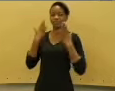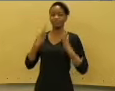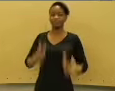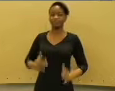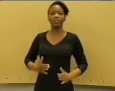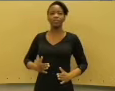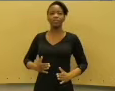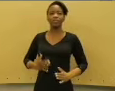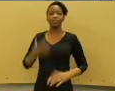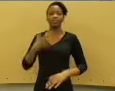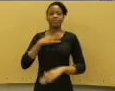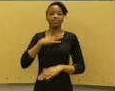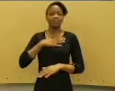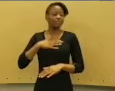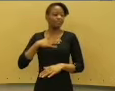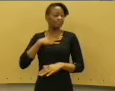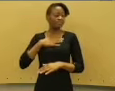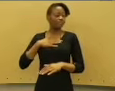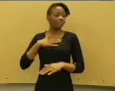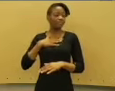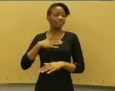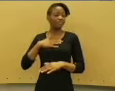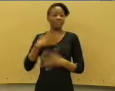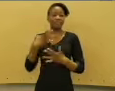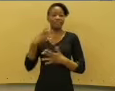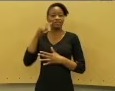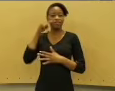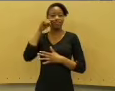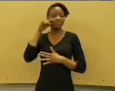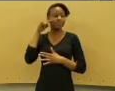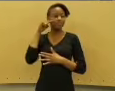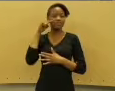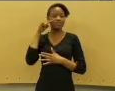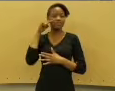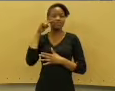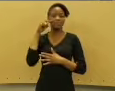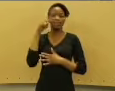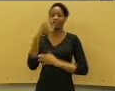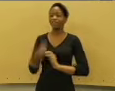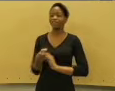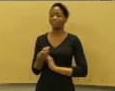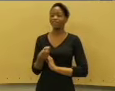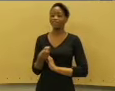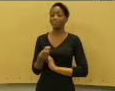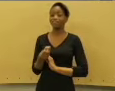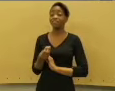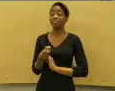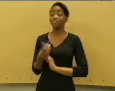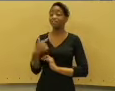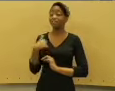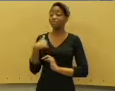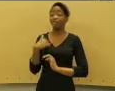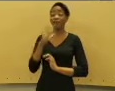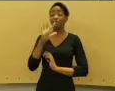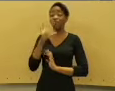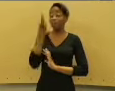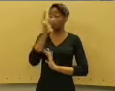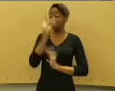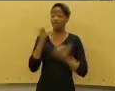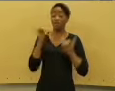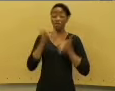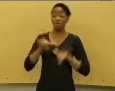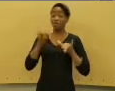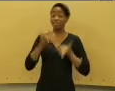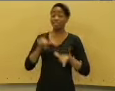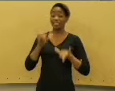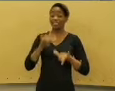diarrhea. I'm having my periods with my diarrhea. I'm sitting and thinking, had I waited 5 more minutes, I